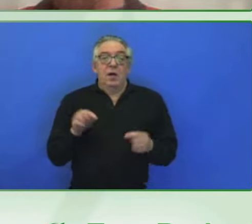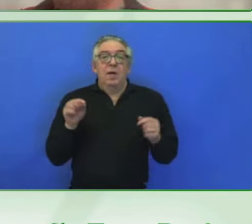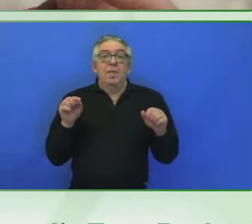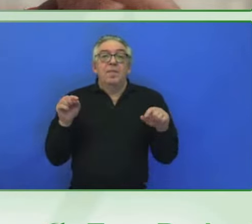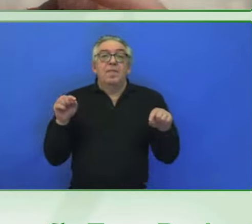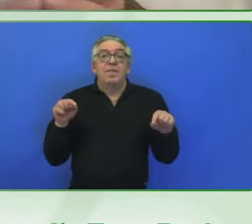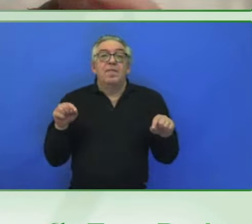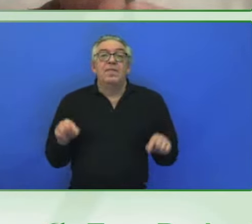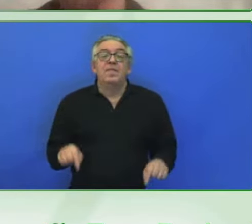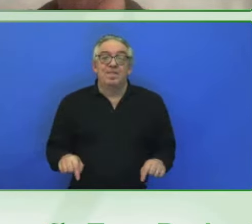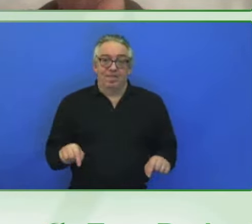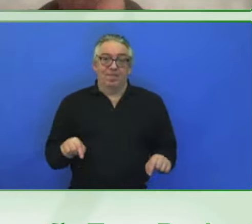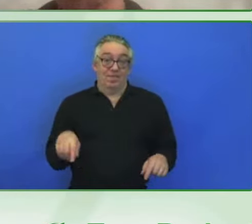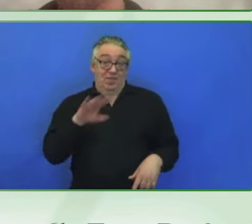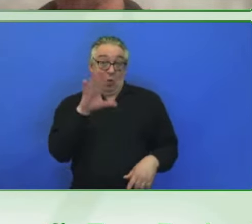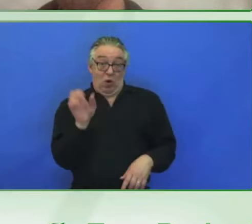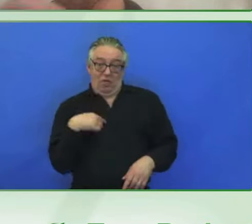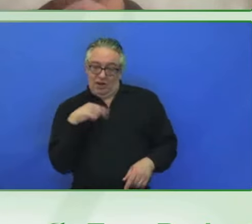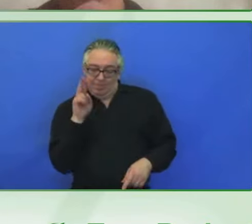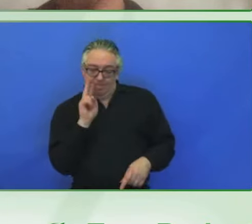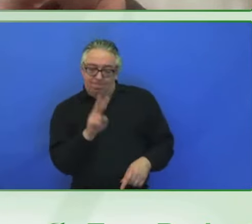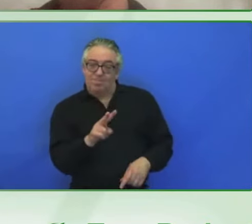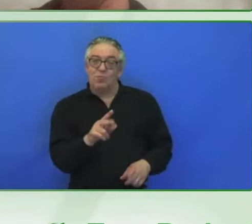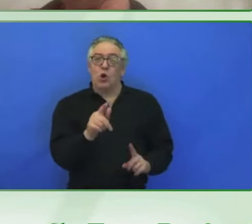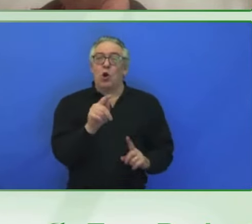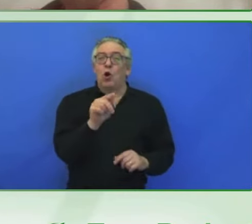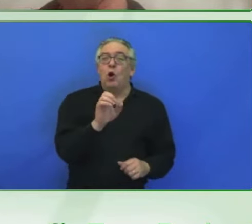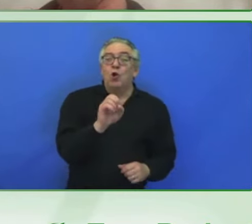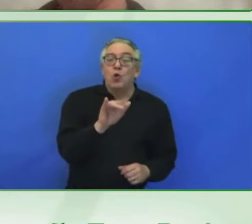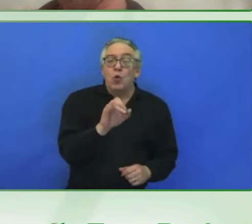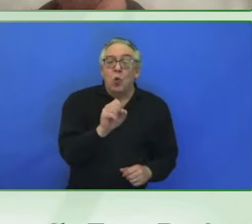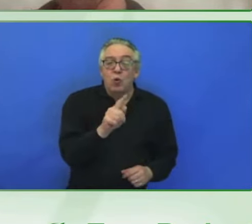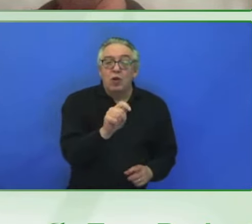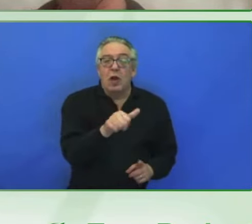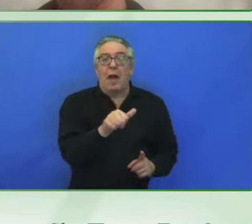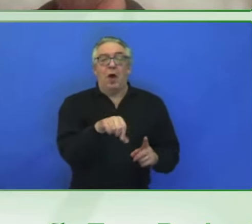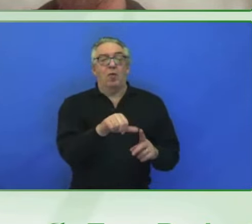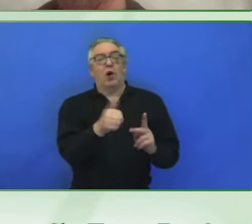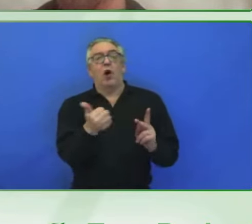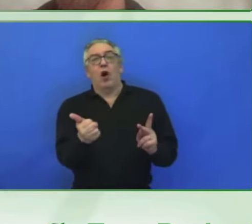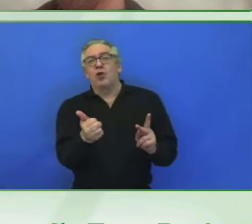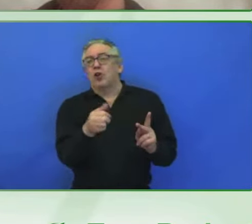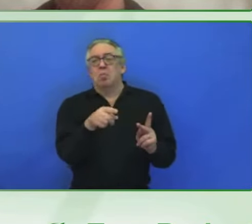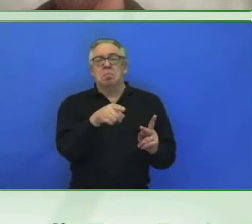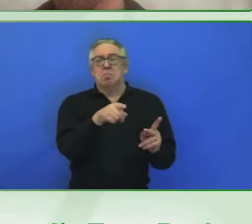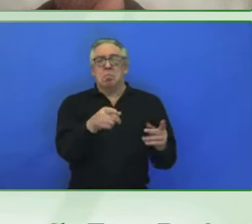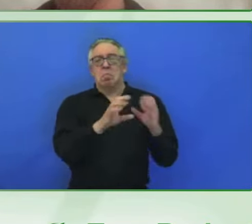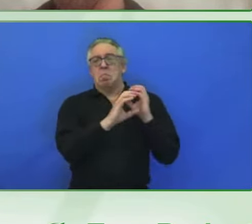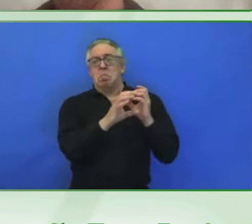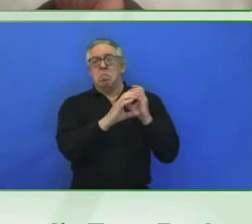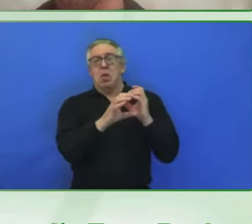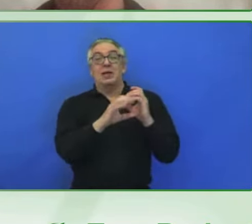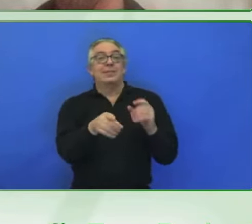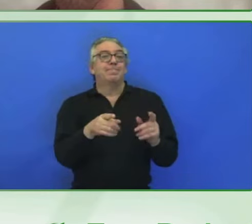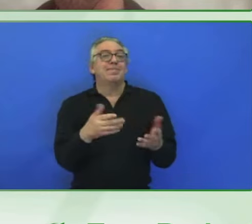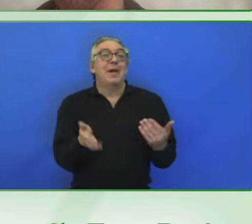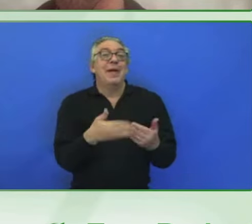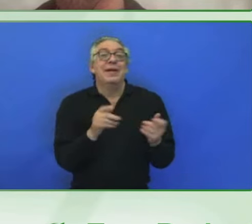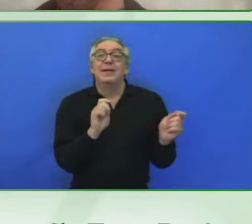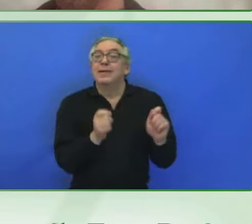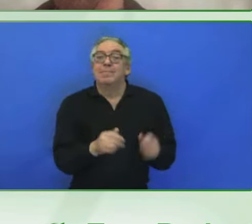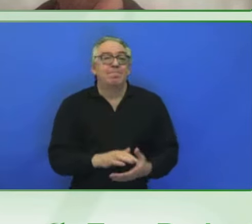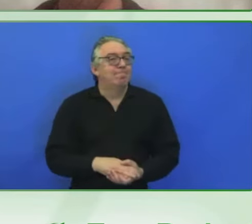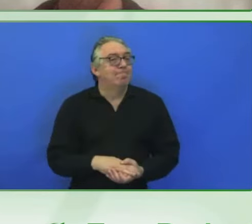to be adapted. Because they're rear-wheel drive, they have a prop shaft that runs down the length of the vehicle, and that limits how low you can lower the